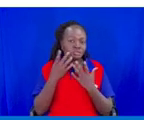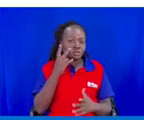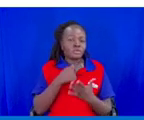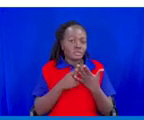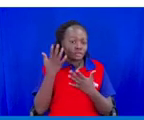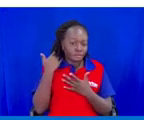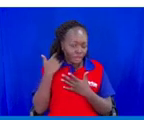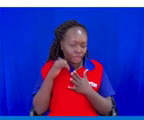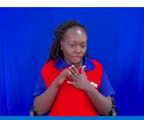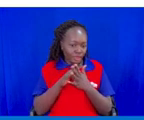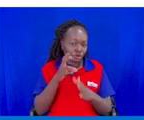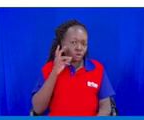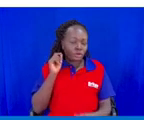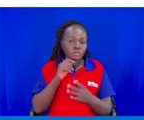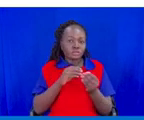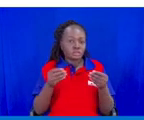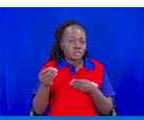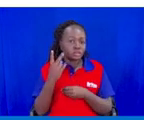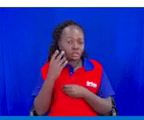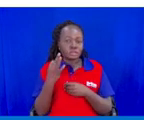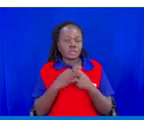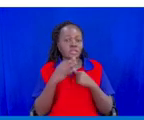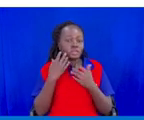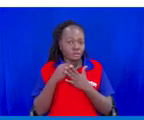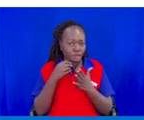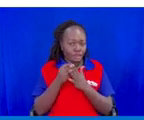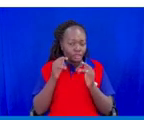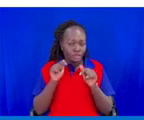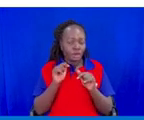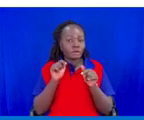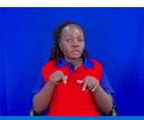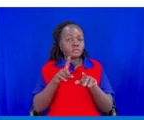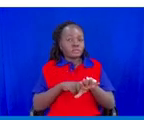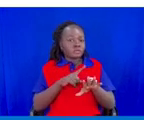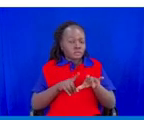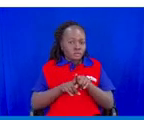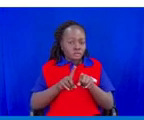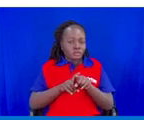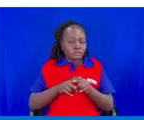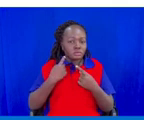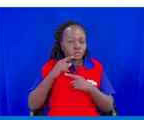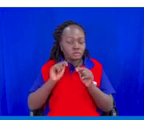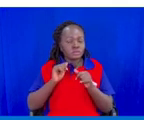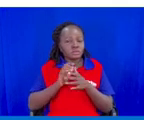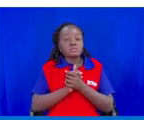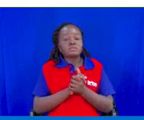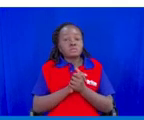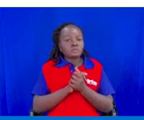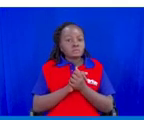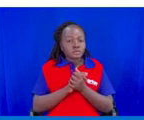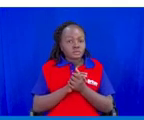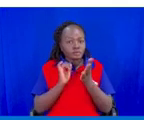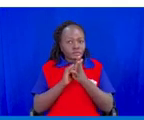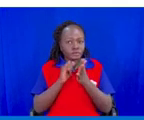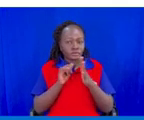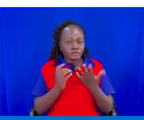was actually trading at 28 shillings. Currently, as we speak today, the share price has rose from levels